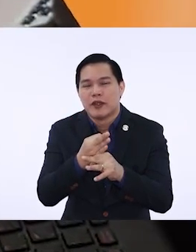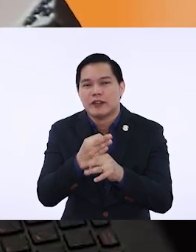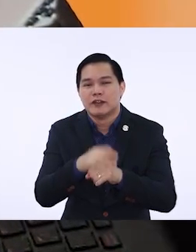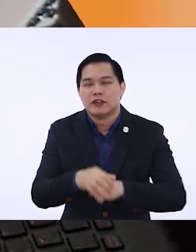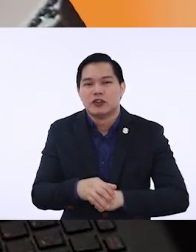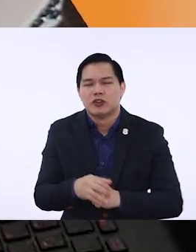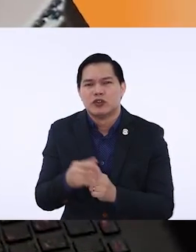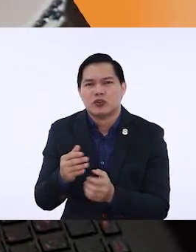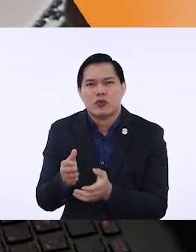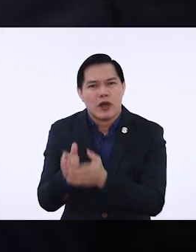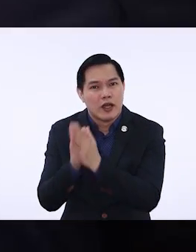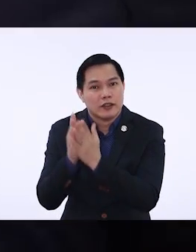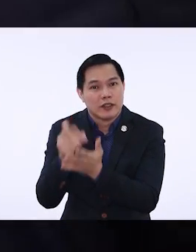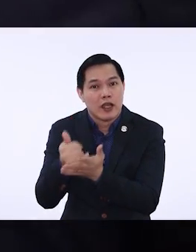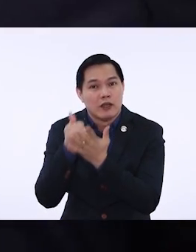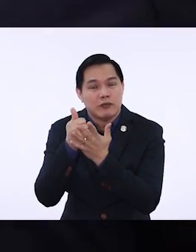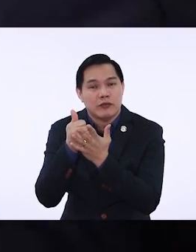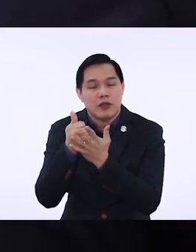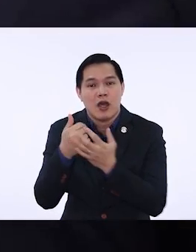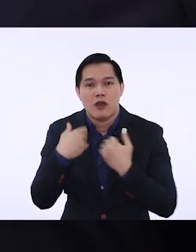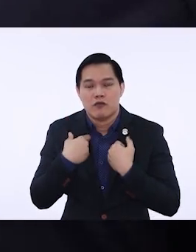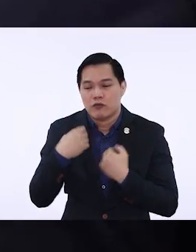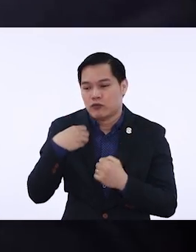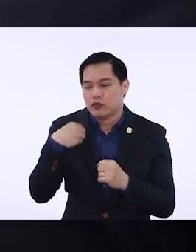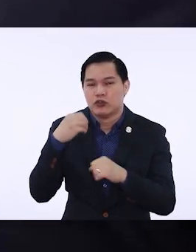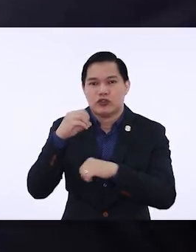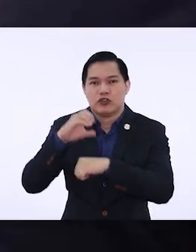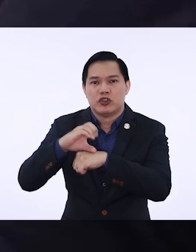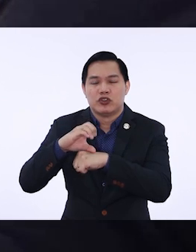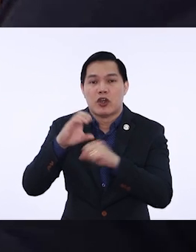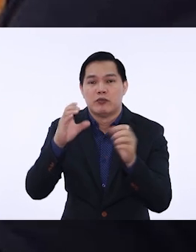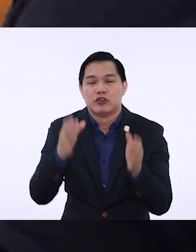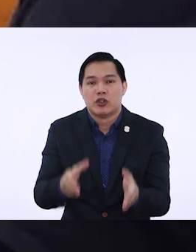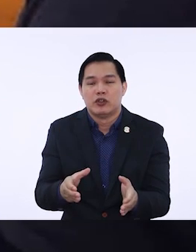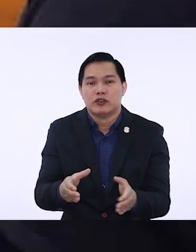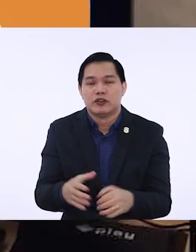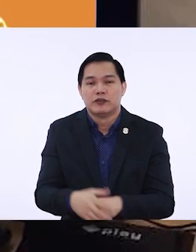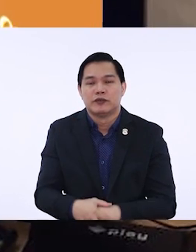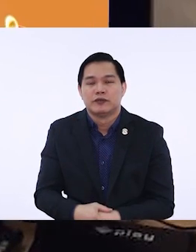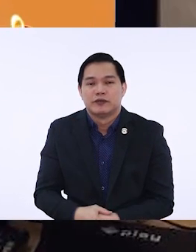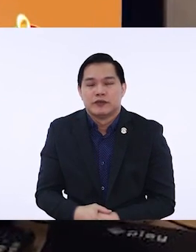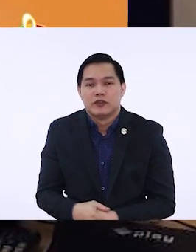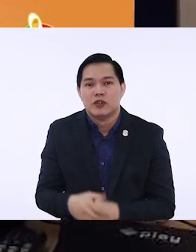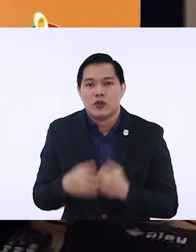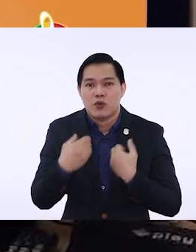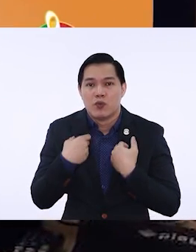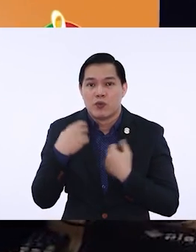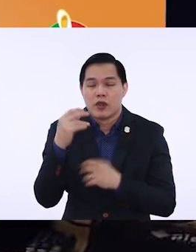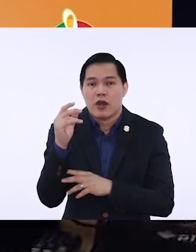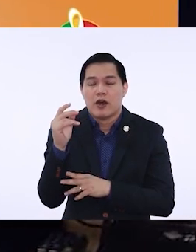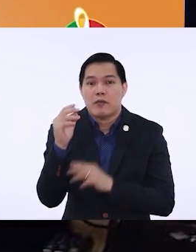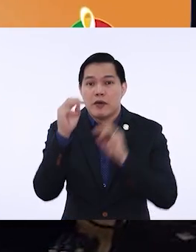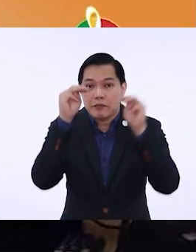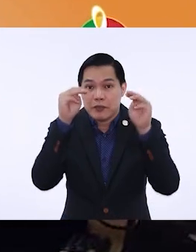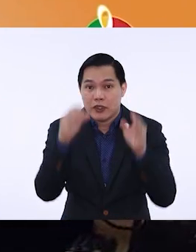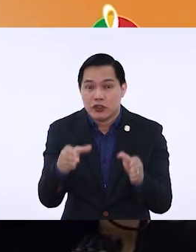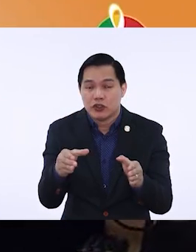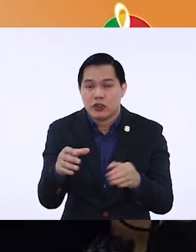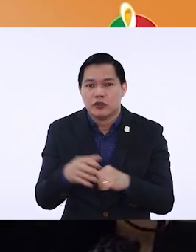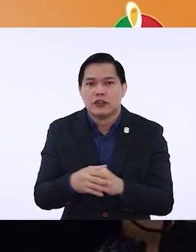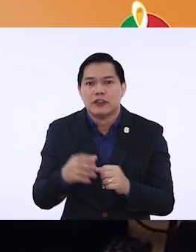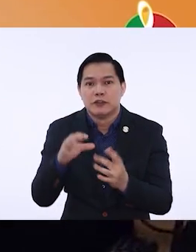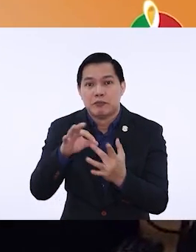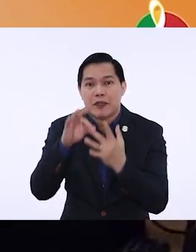on and to rely on. We have the church officers, we have the resident minister and resident workers. We definitely have the